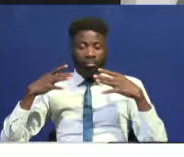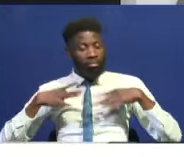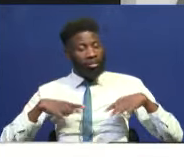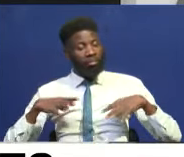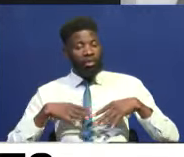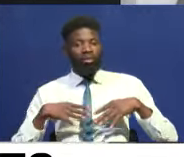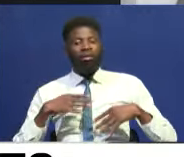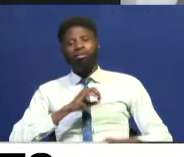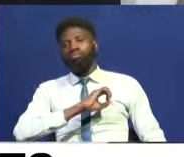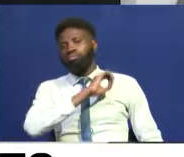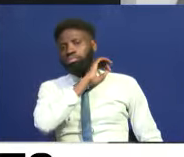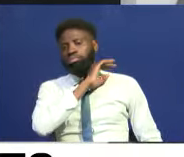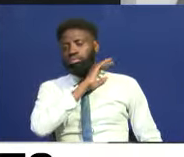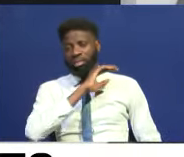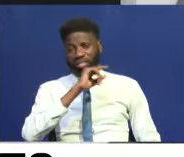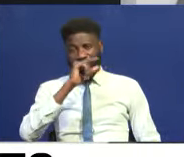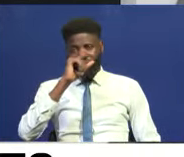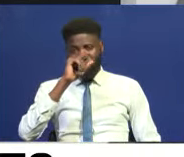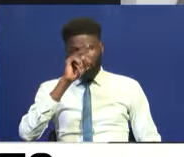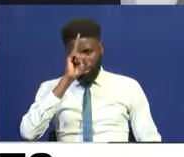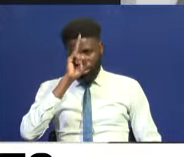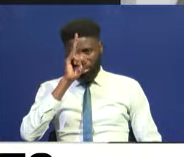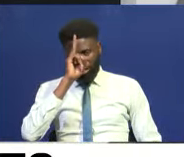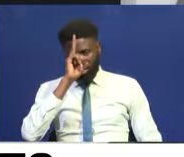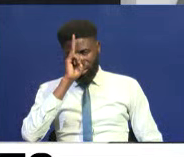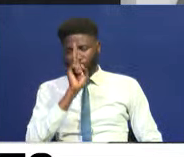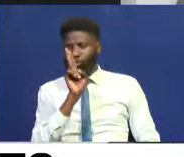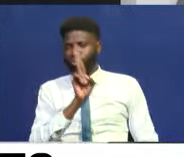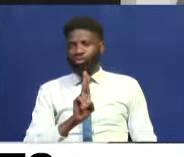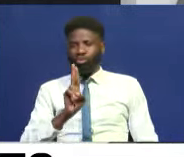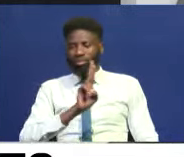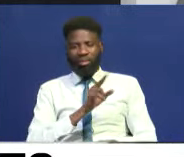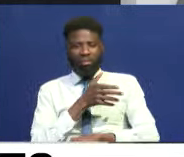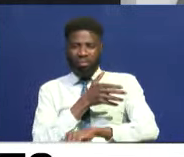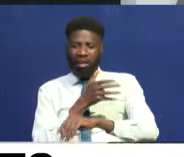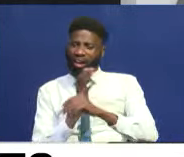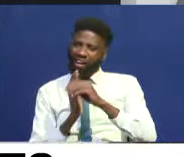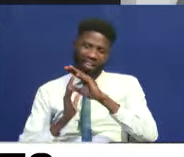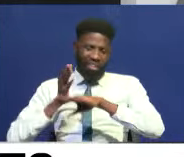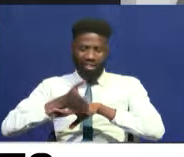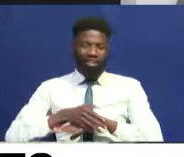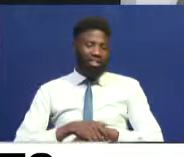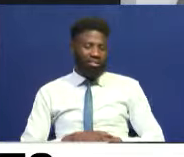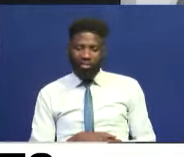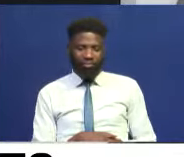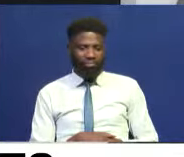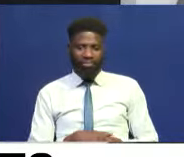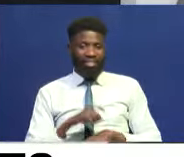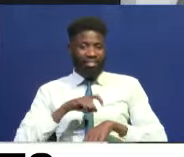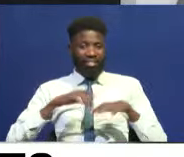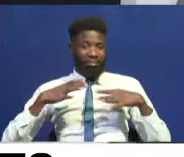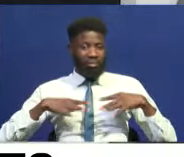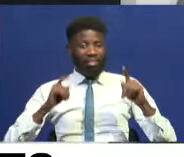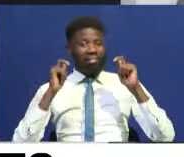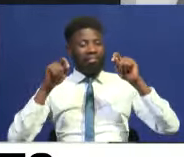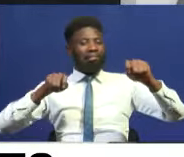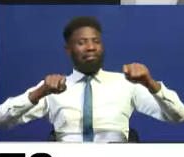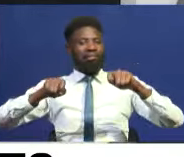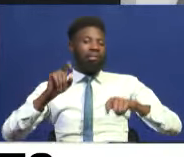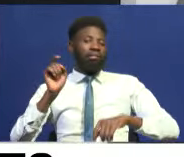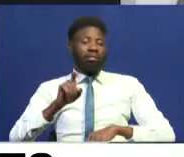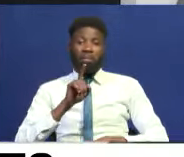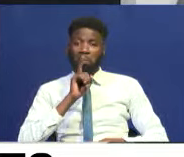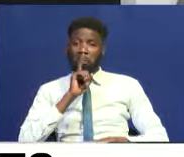the use of excessive force by police in containing the peaceful demos. They alleged goons were ferried from an